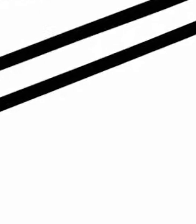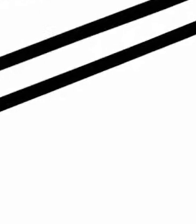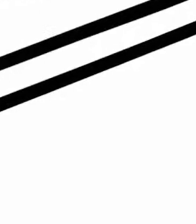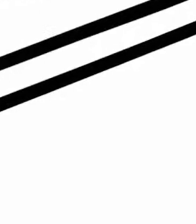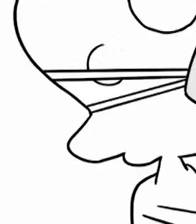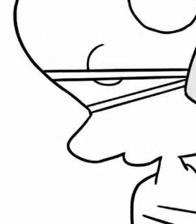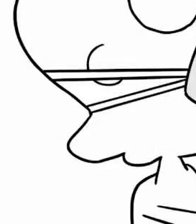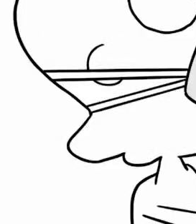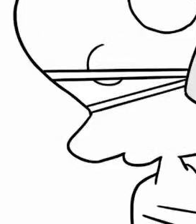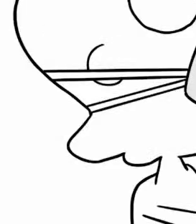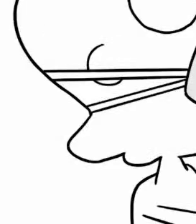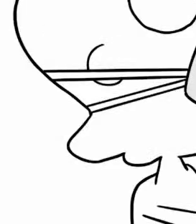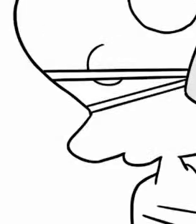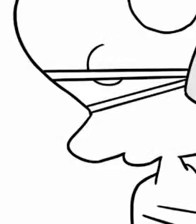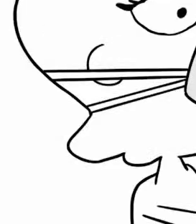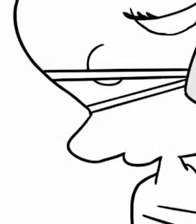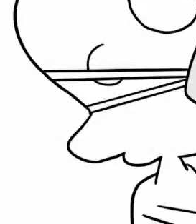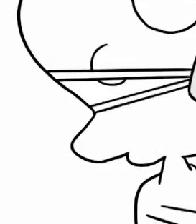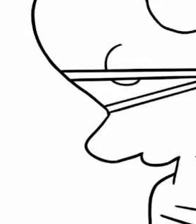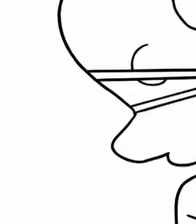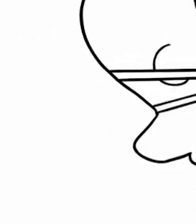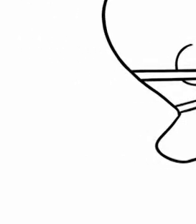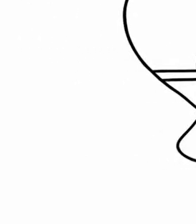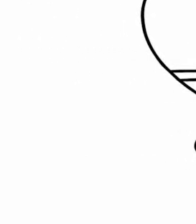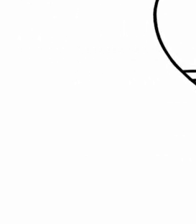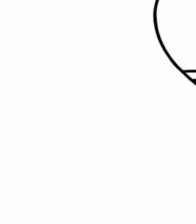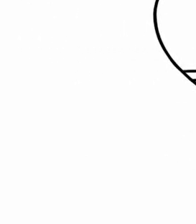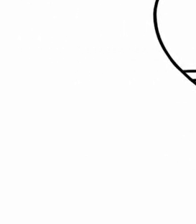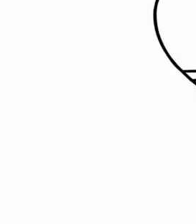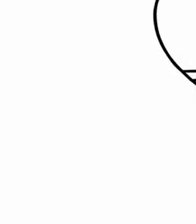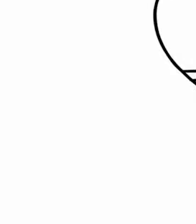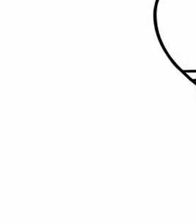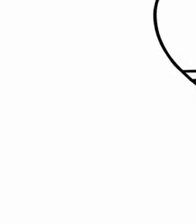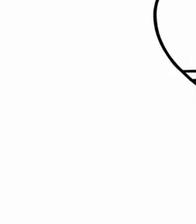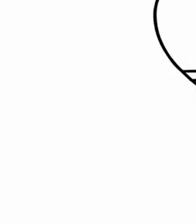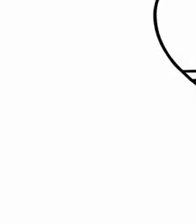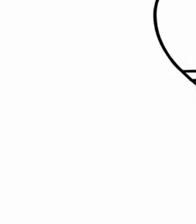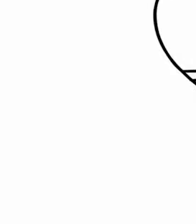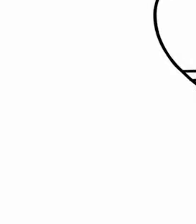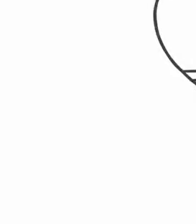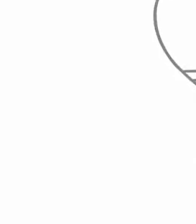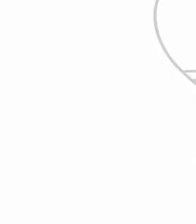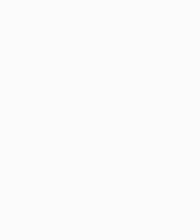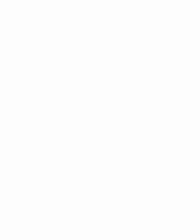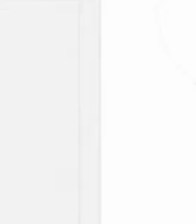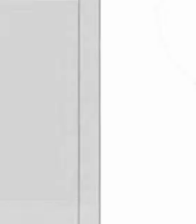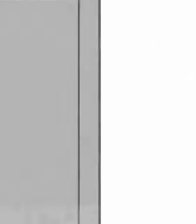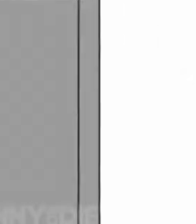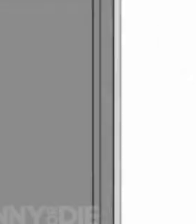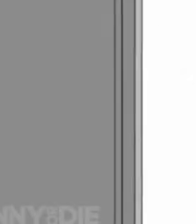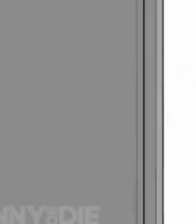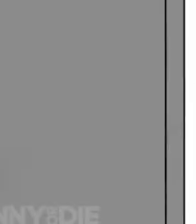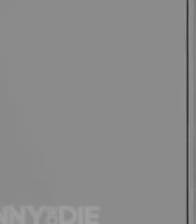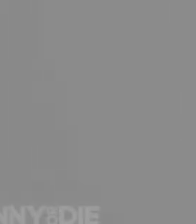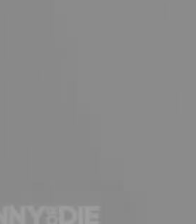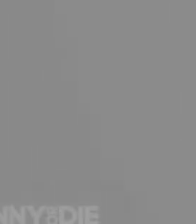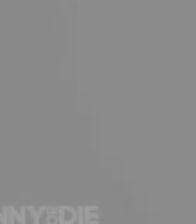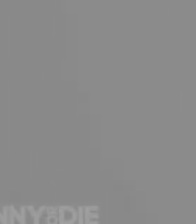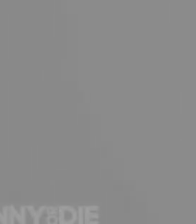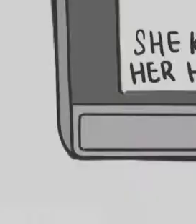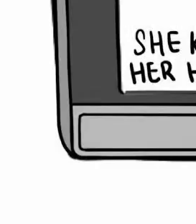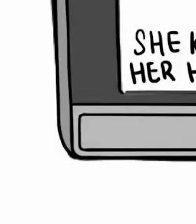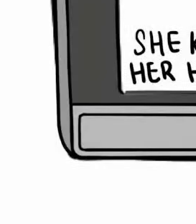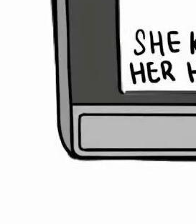droplets. Keep distance between you and other people with that 6-foot radius body bubble. And if you don't need groceries and it's not an